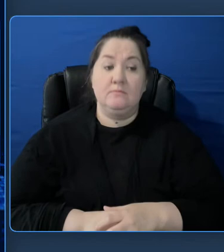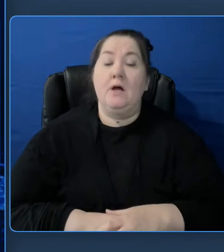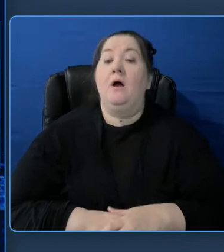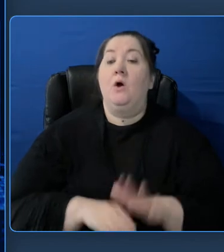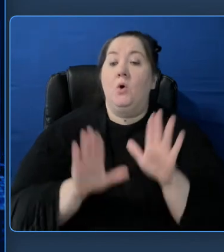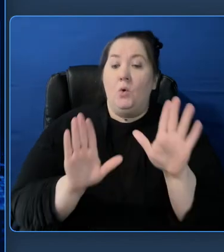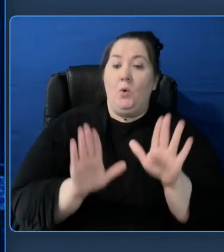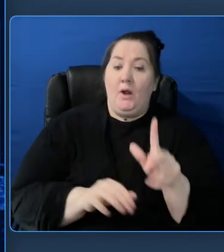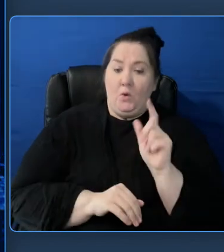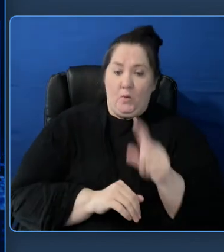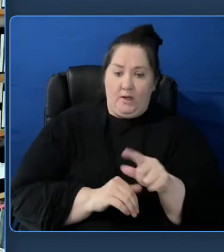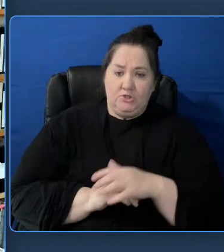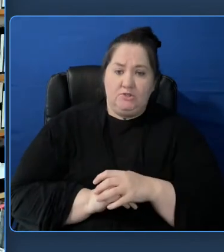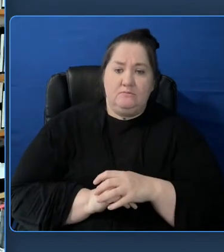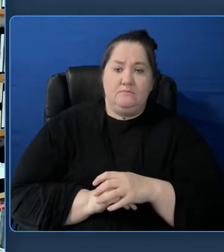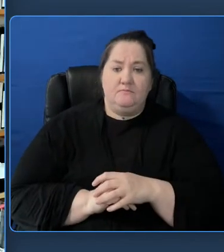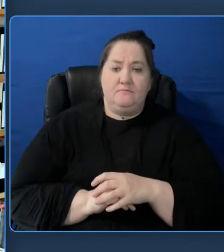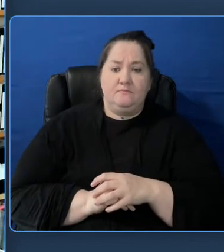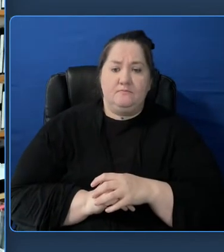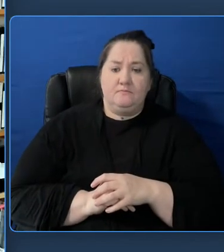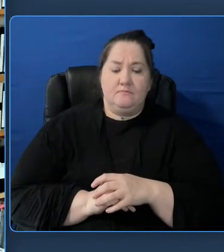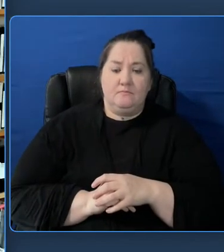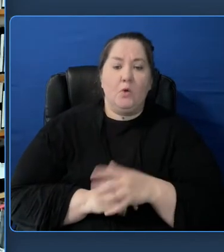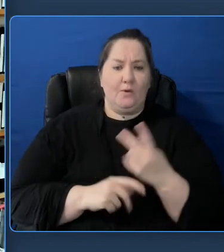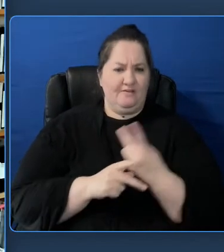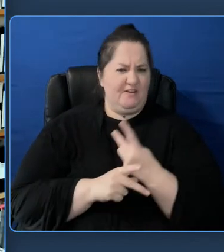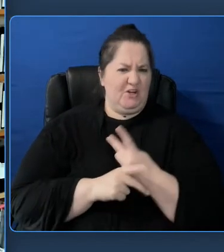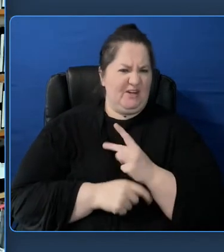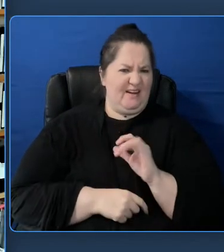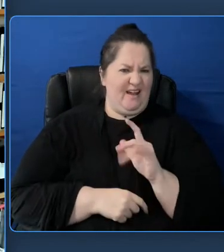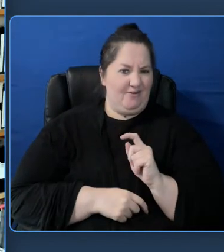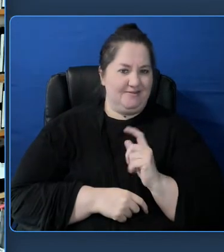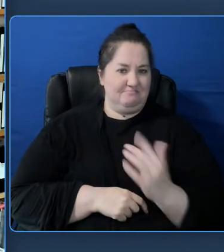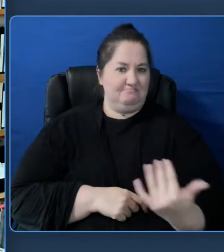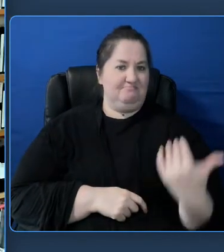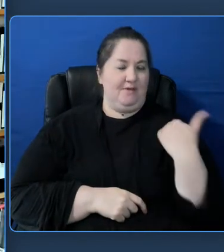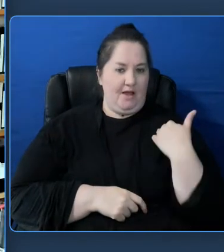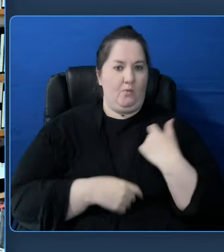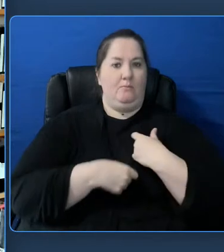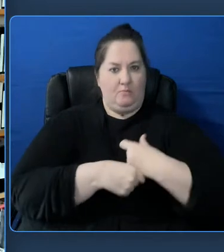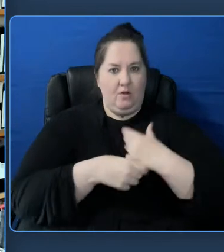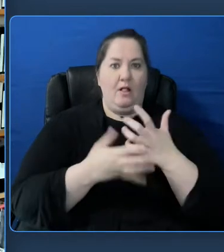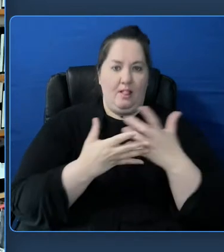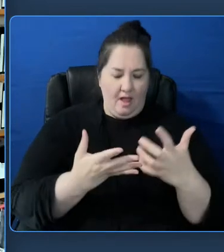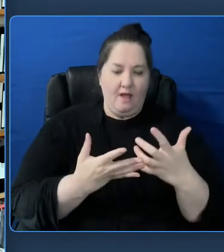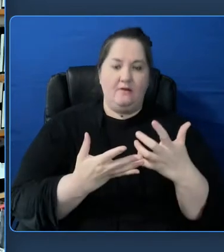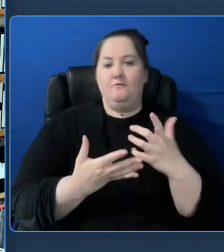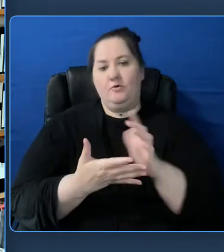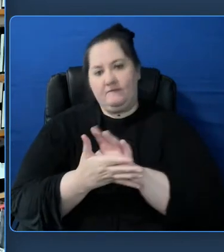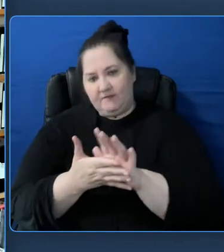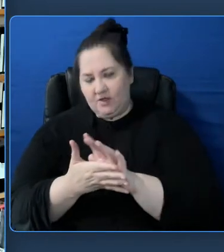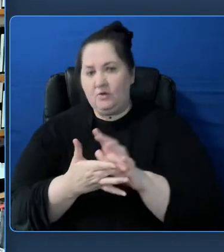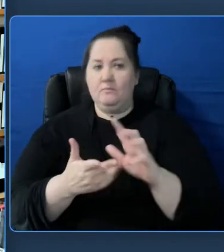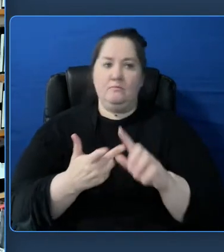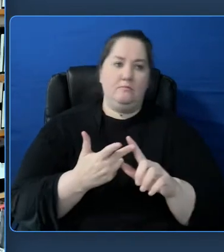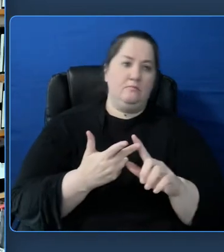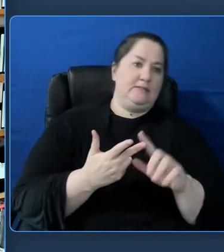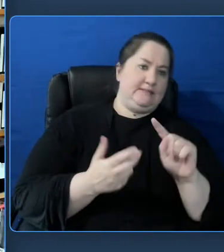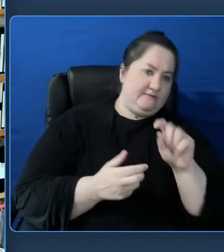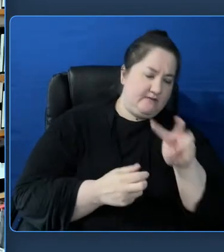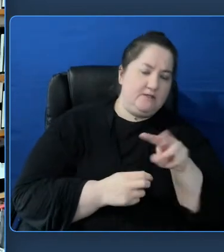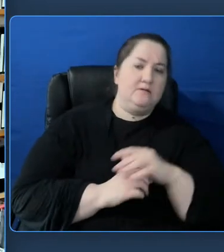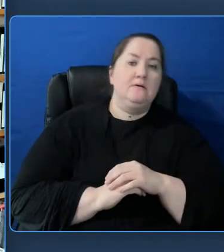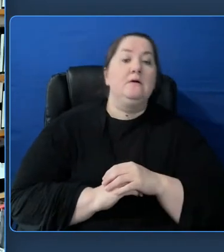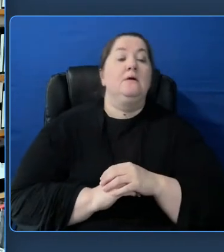Again, we figured that out back when I was producing a lot of description for feature films and broadcast